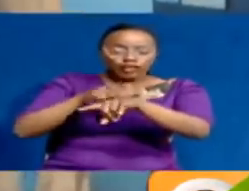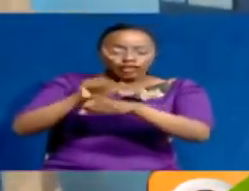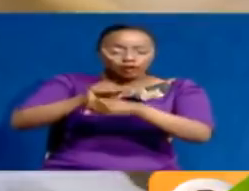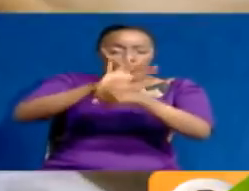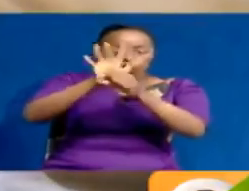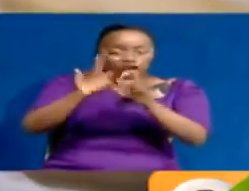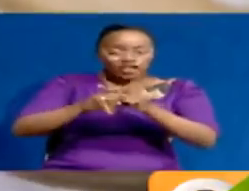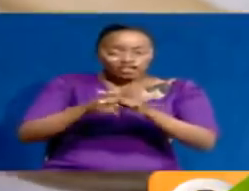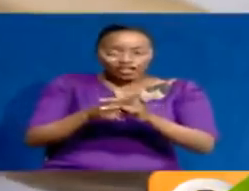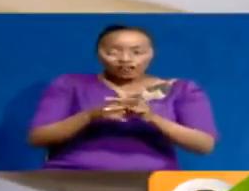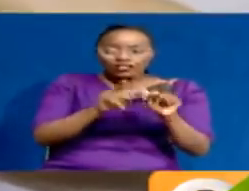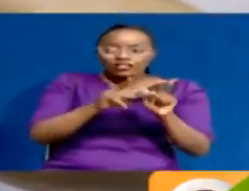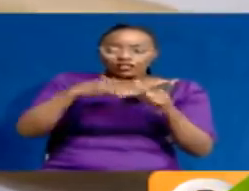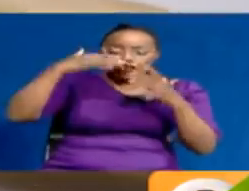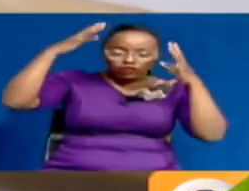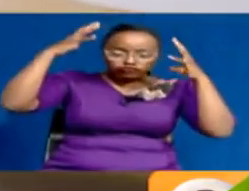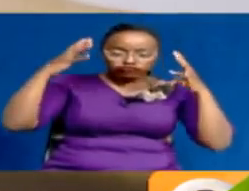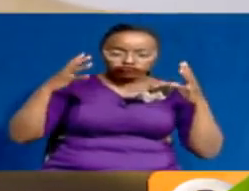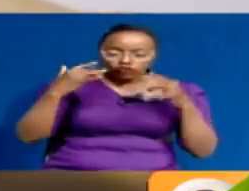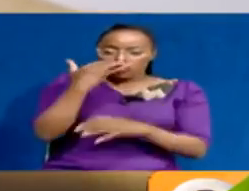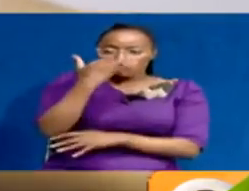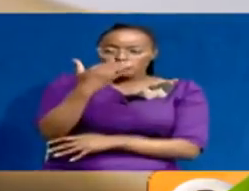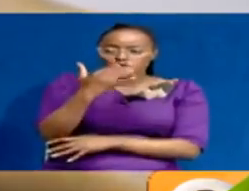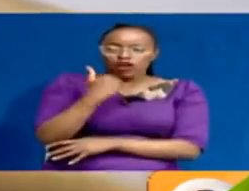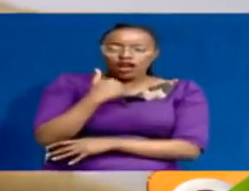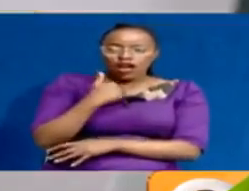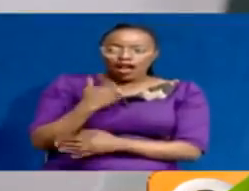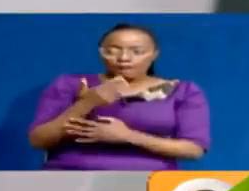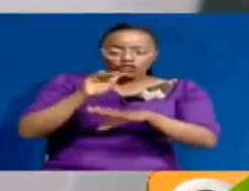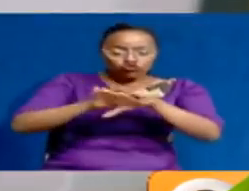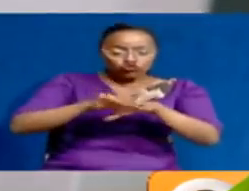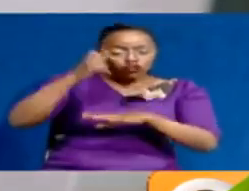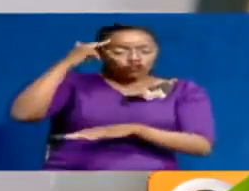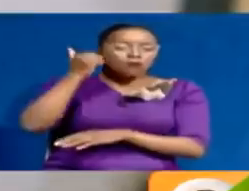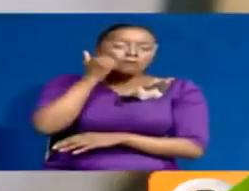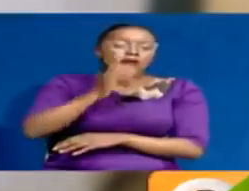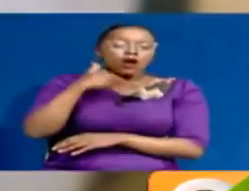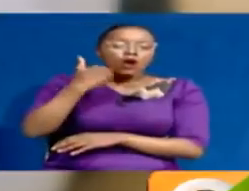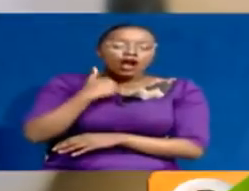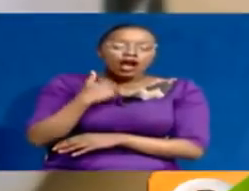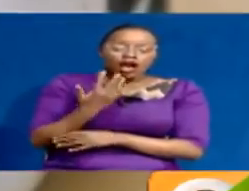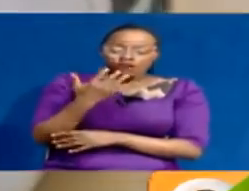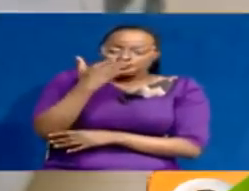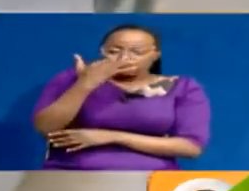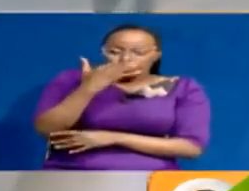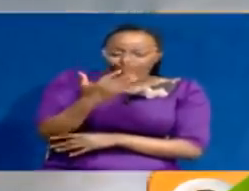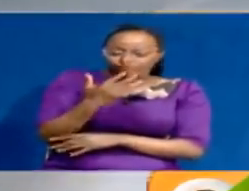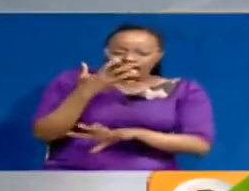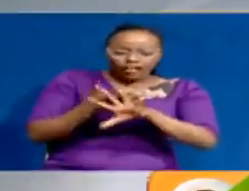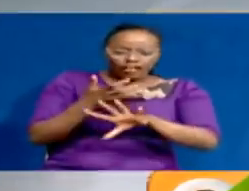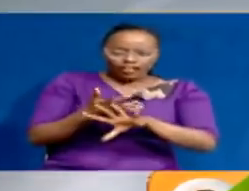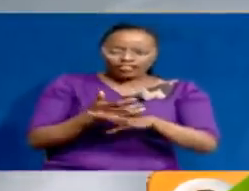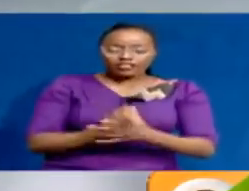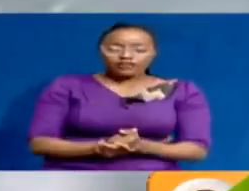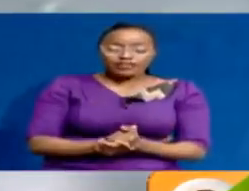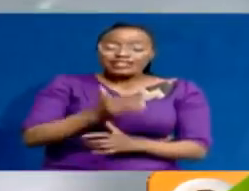the pandemic, helmet-based ventilation has proven to be superior for patients with ventilatory distress. It